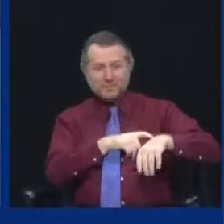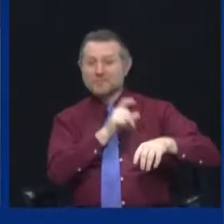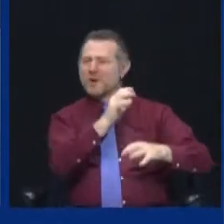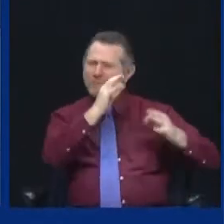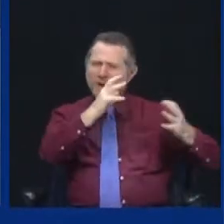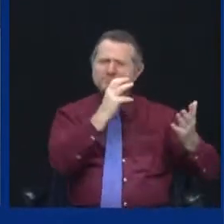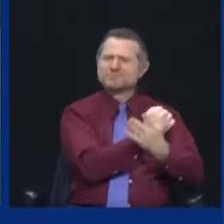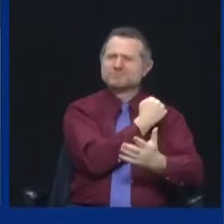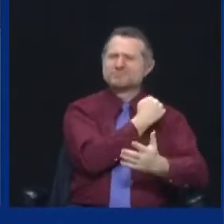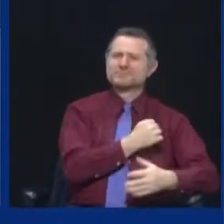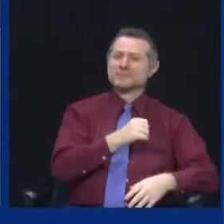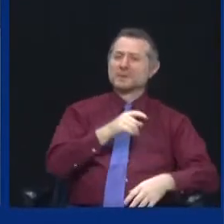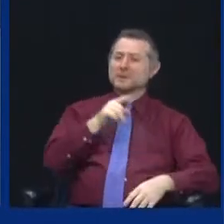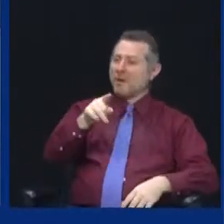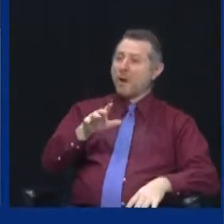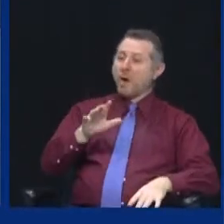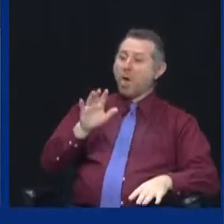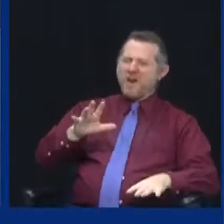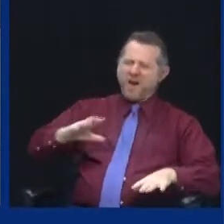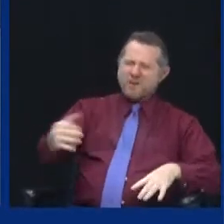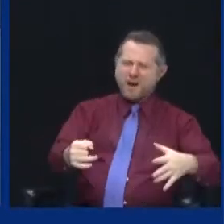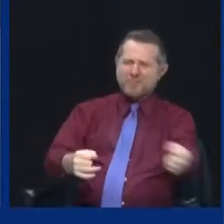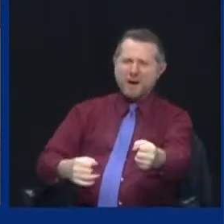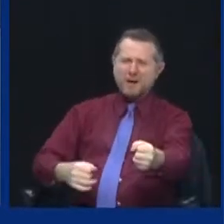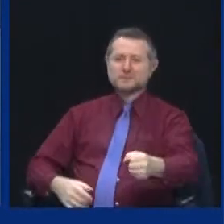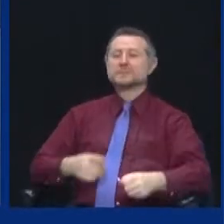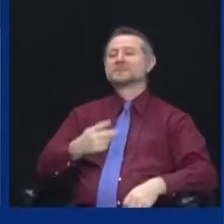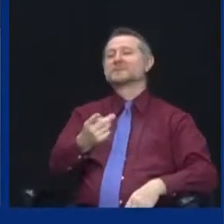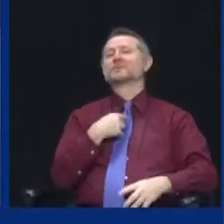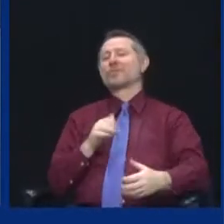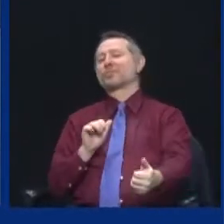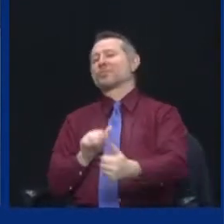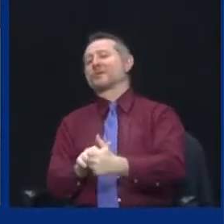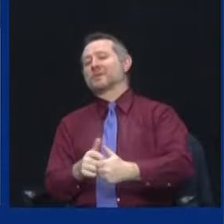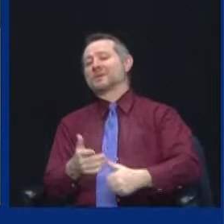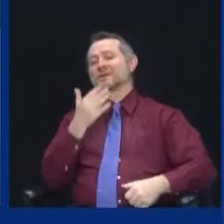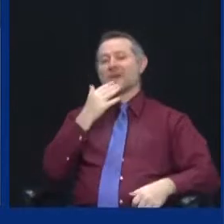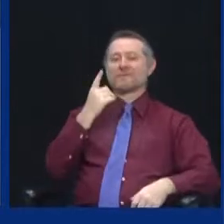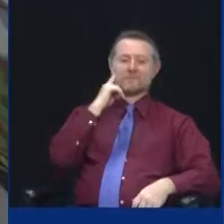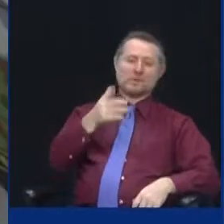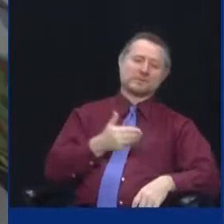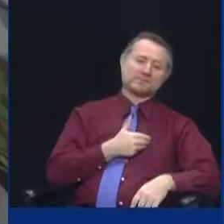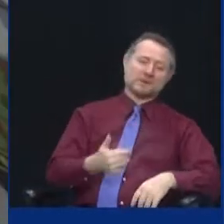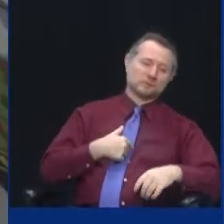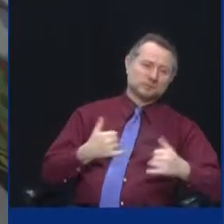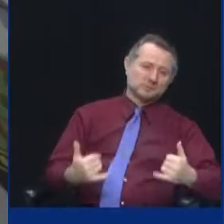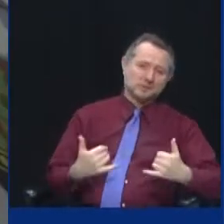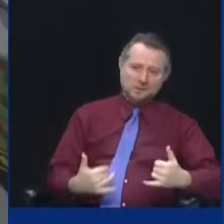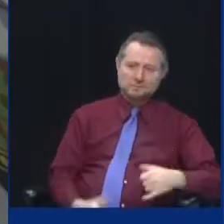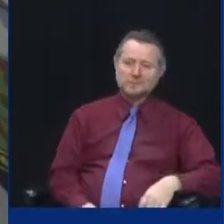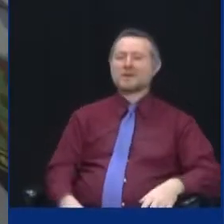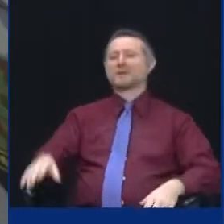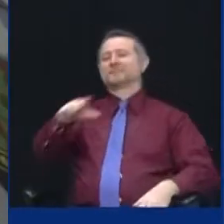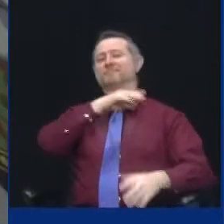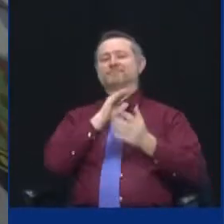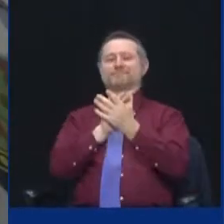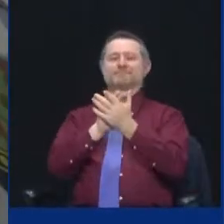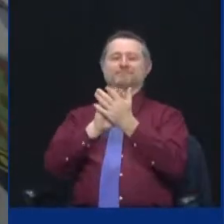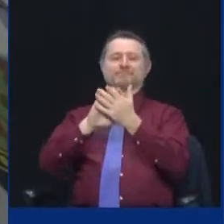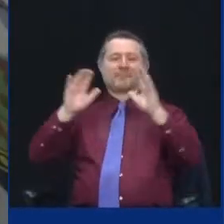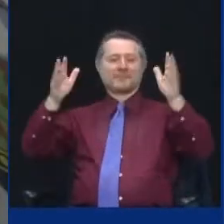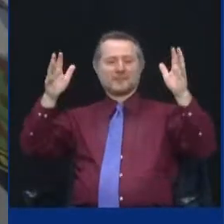it, and we'll do it together. Thank you for having me here today. Let me now